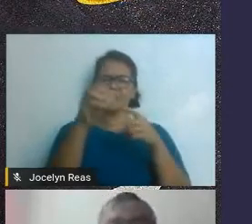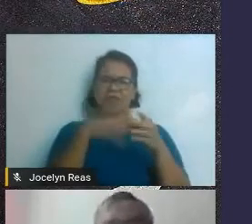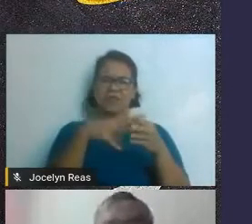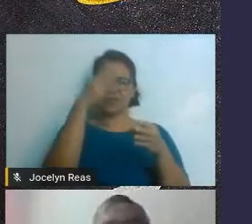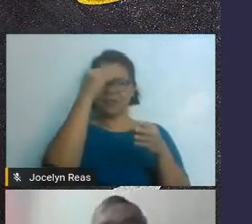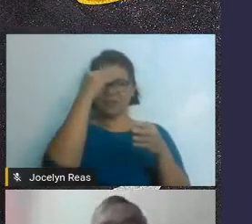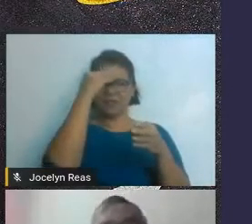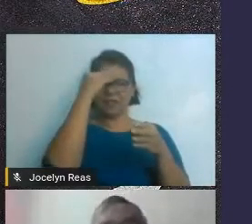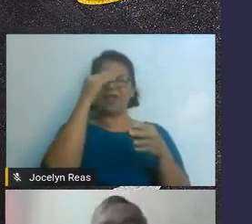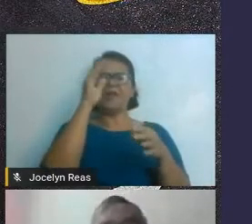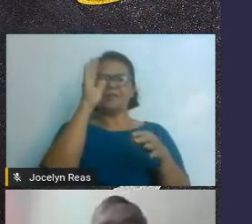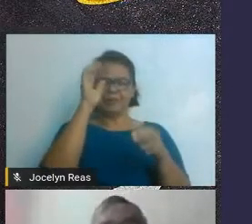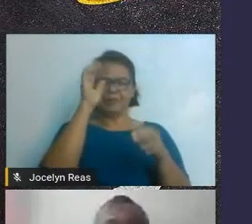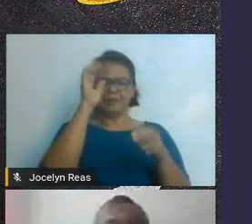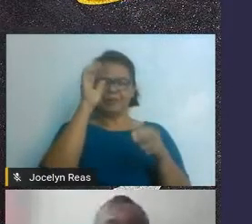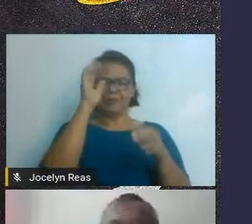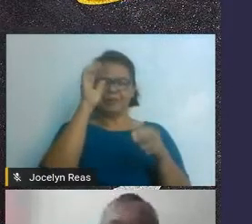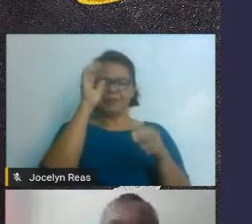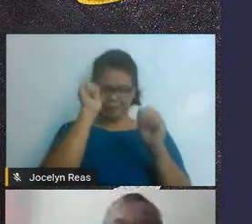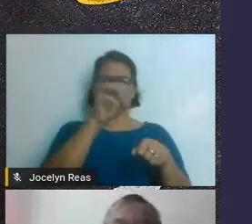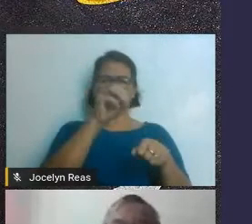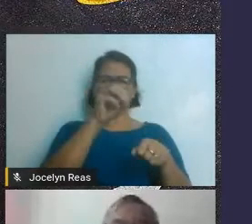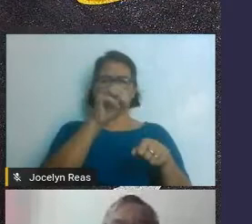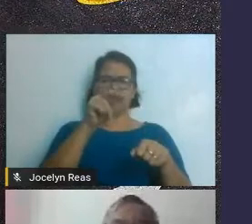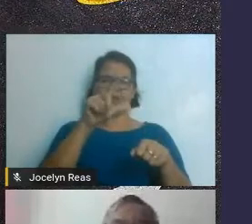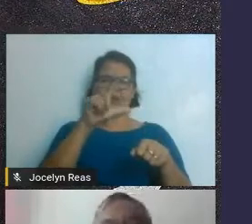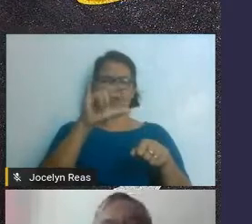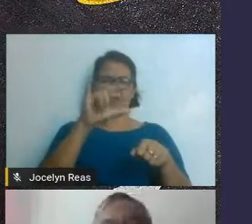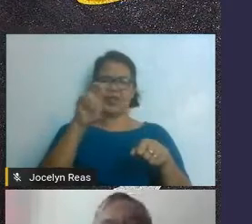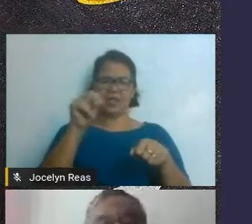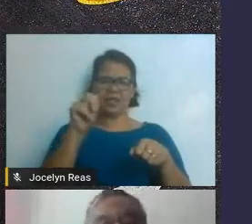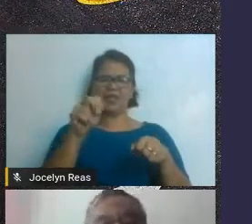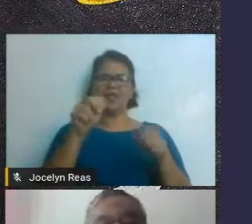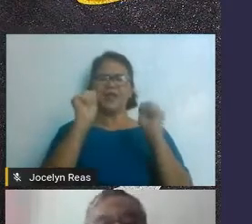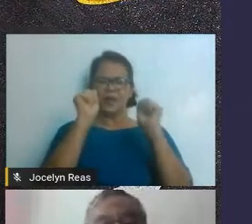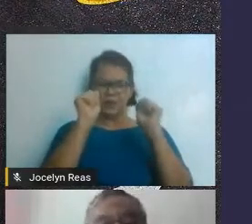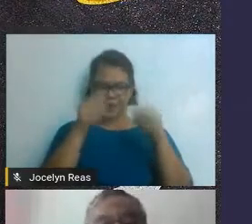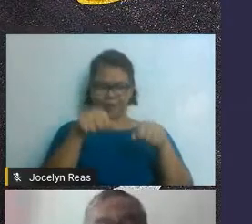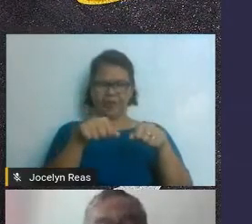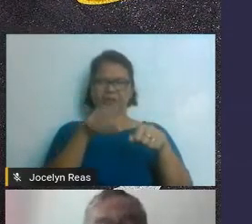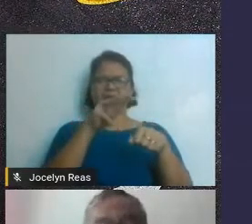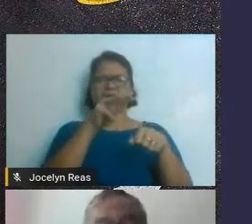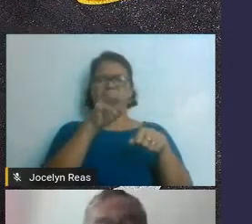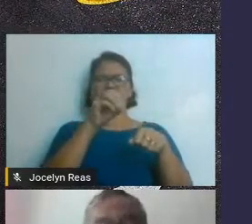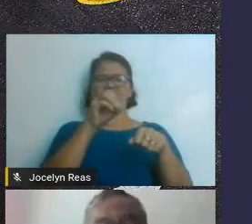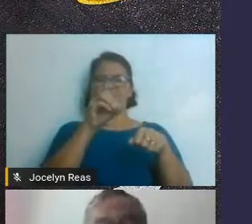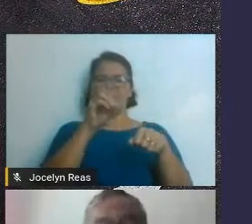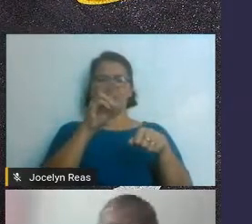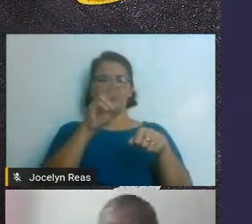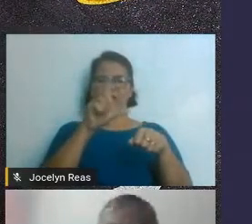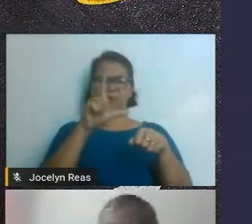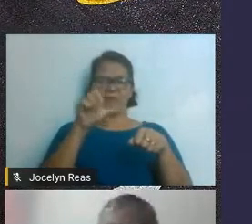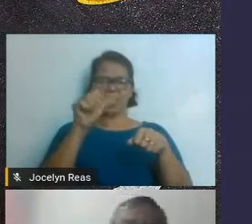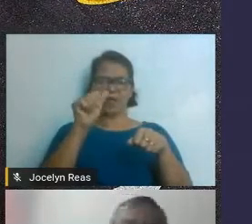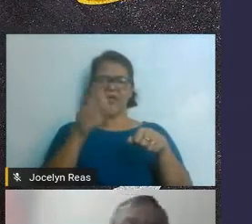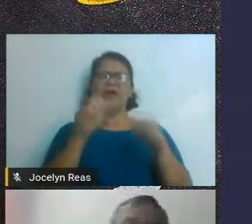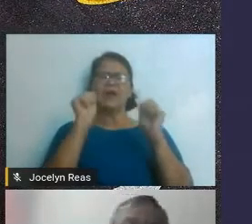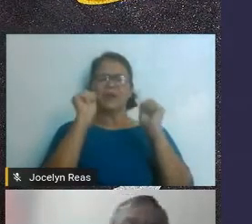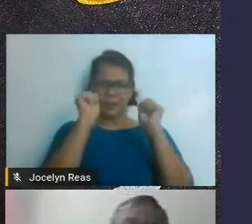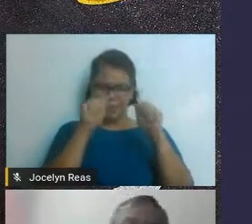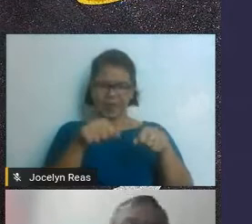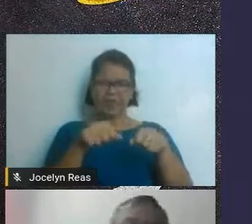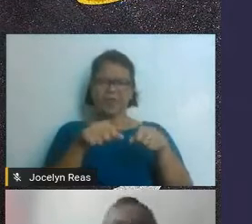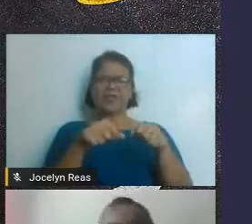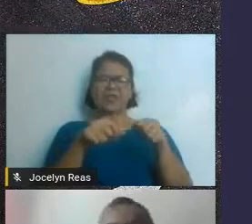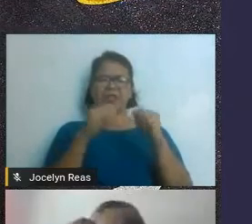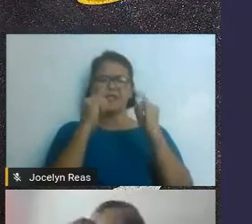modular. You can also supplement or use educational TV and radio-based instruction. What we're